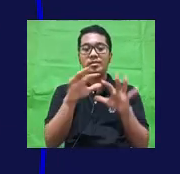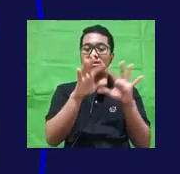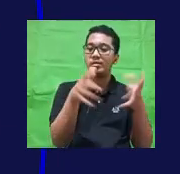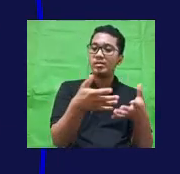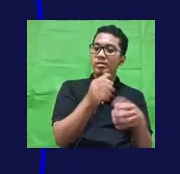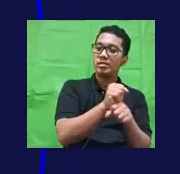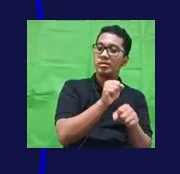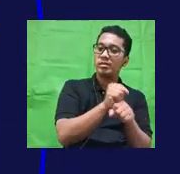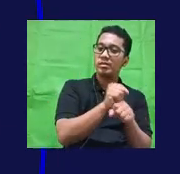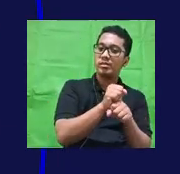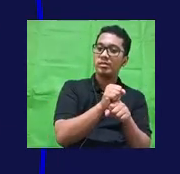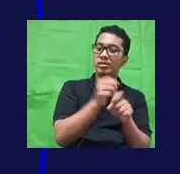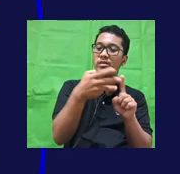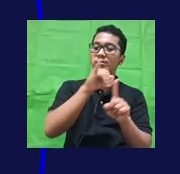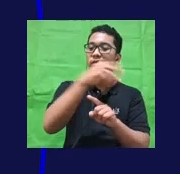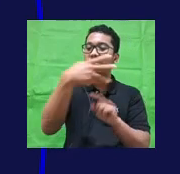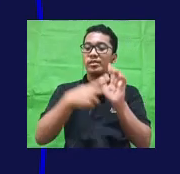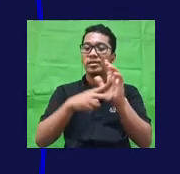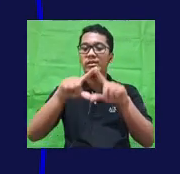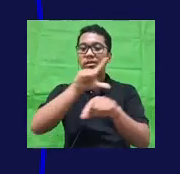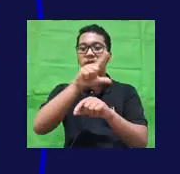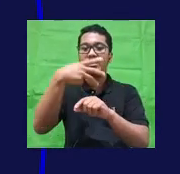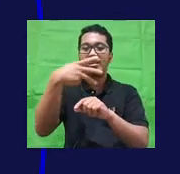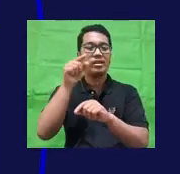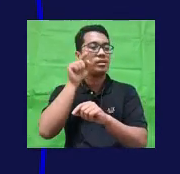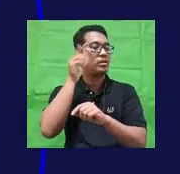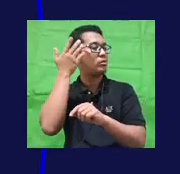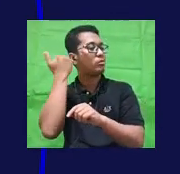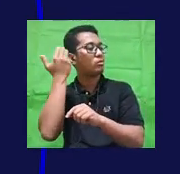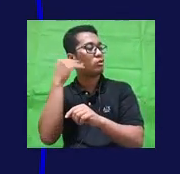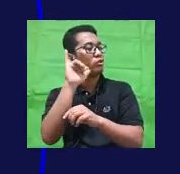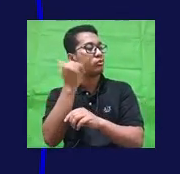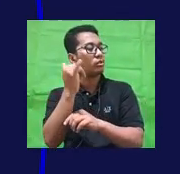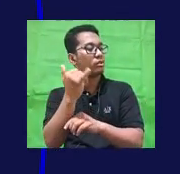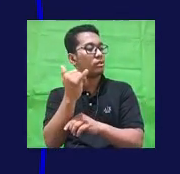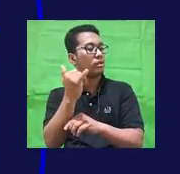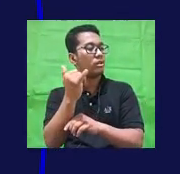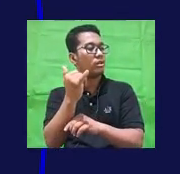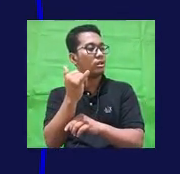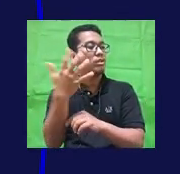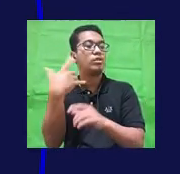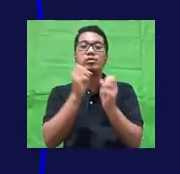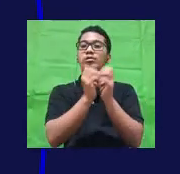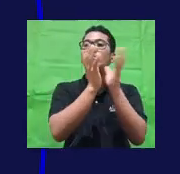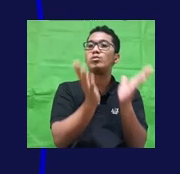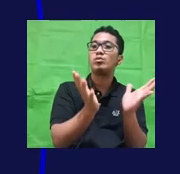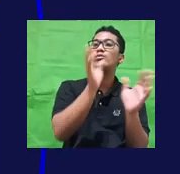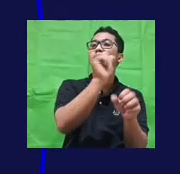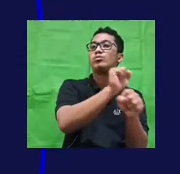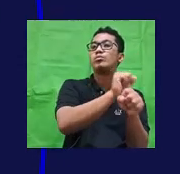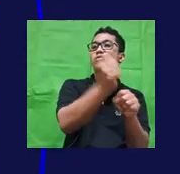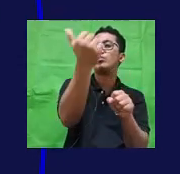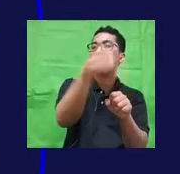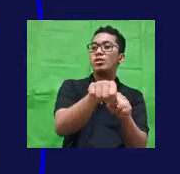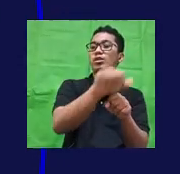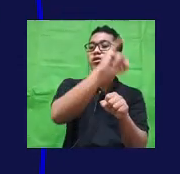me to be 2 months in Yogyakarta to develop new work. And also for me, it was quite